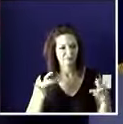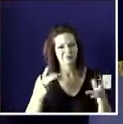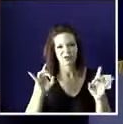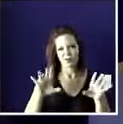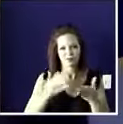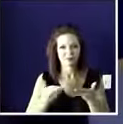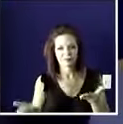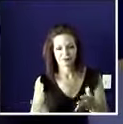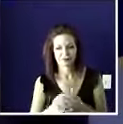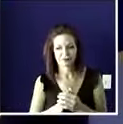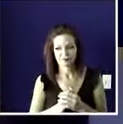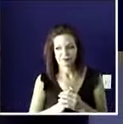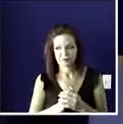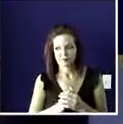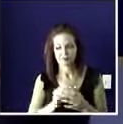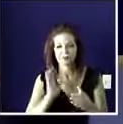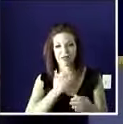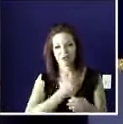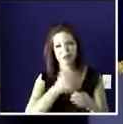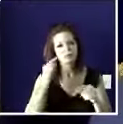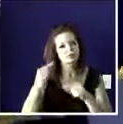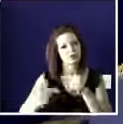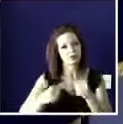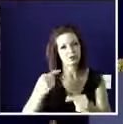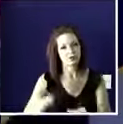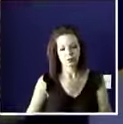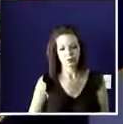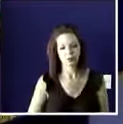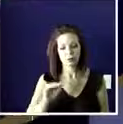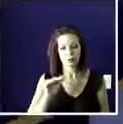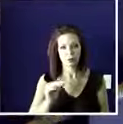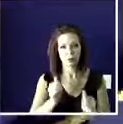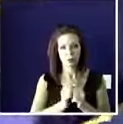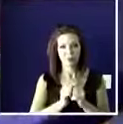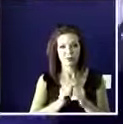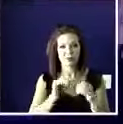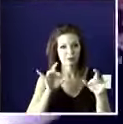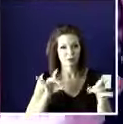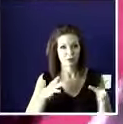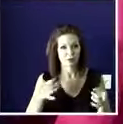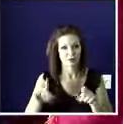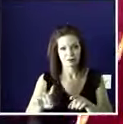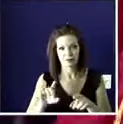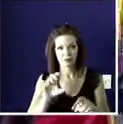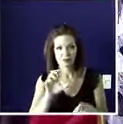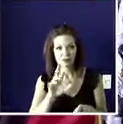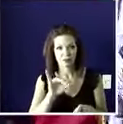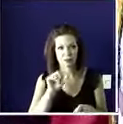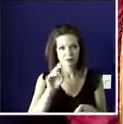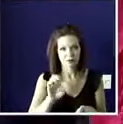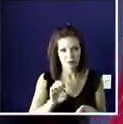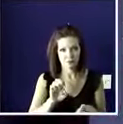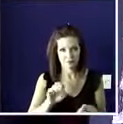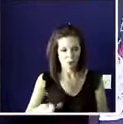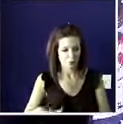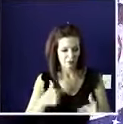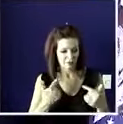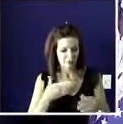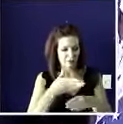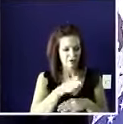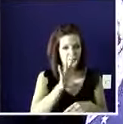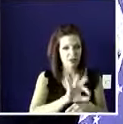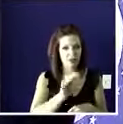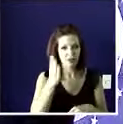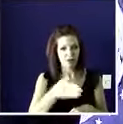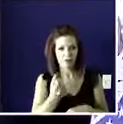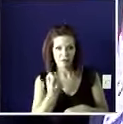Our generation has grown up in crisis. We have lived our entire lives post 9/11 with American boots on foreign soils